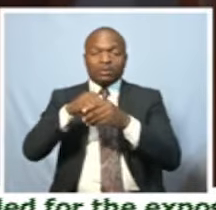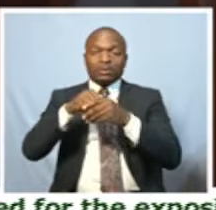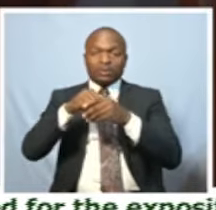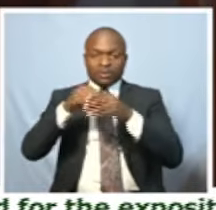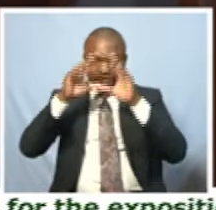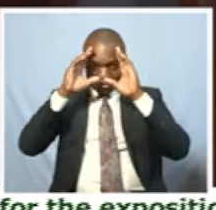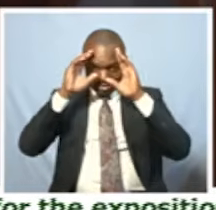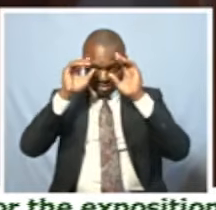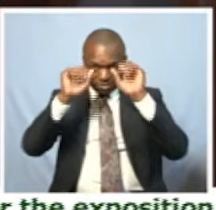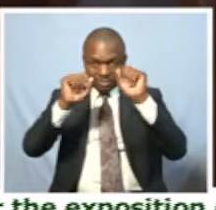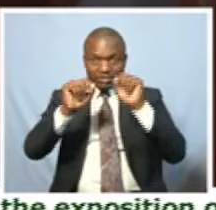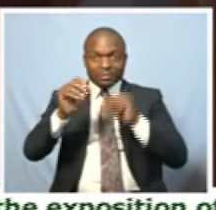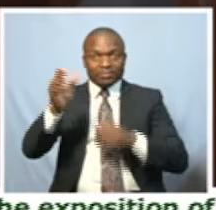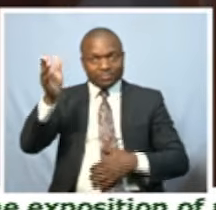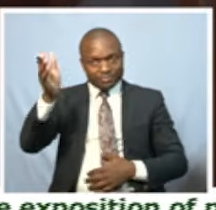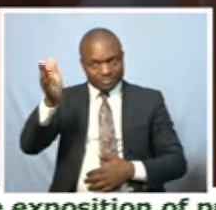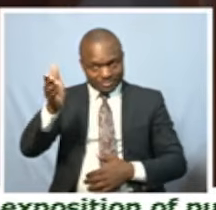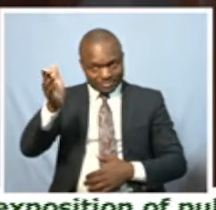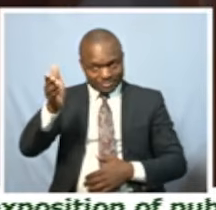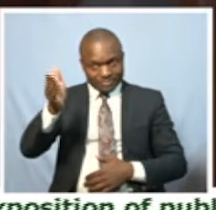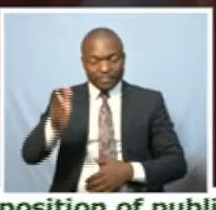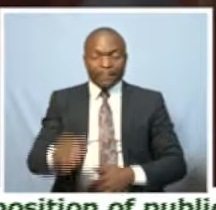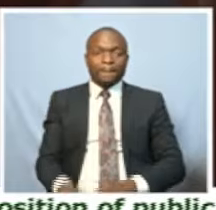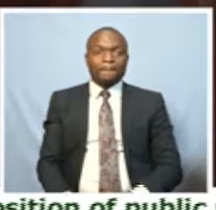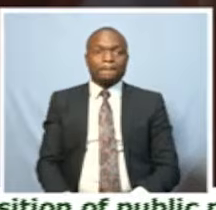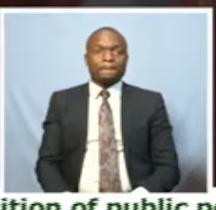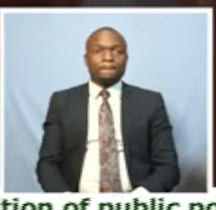President's address.